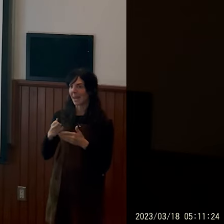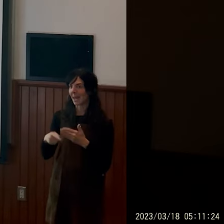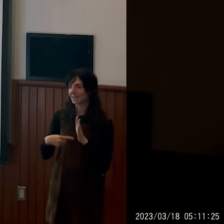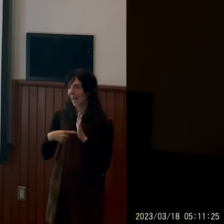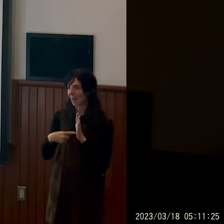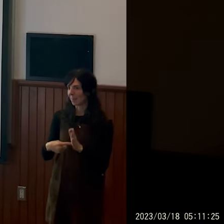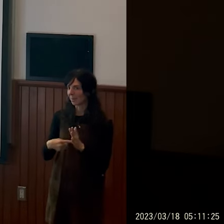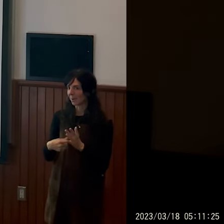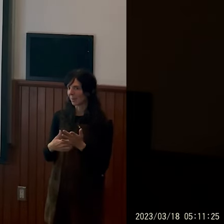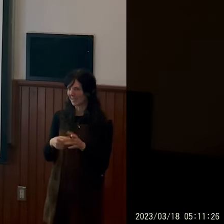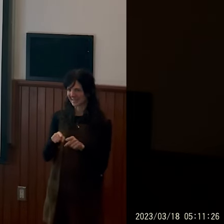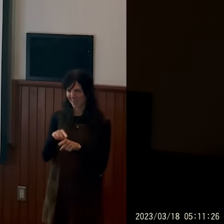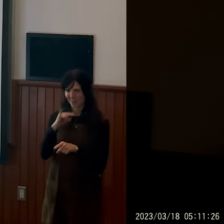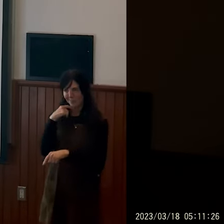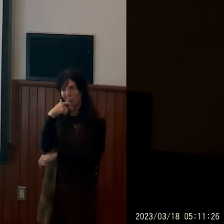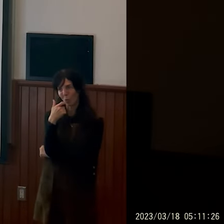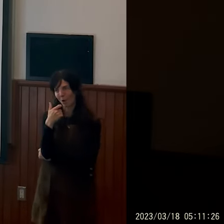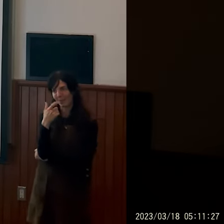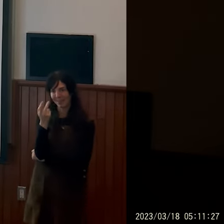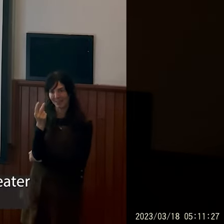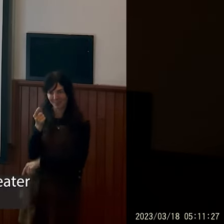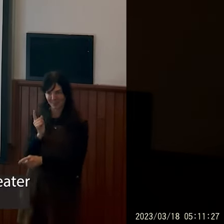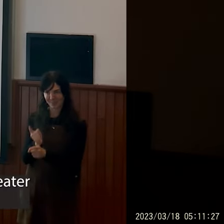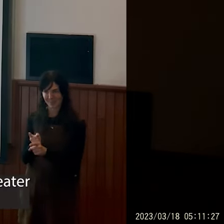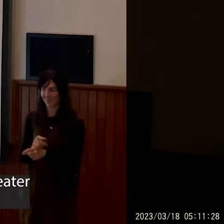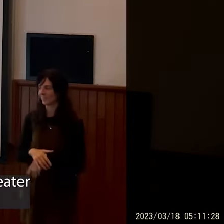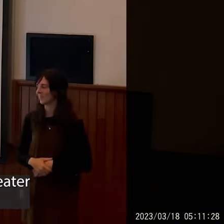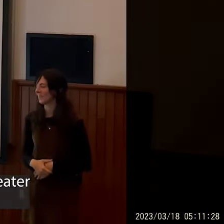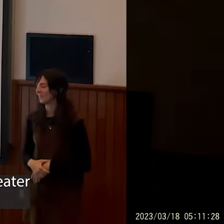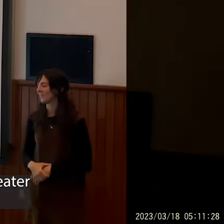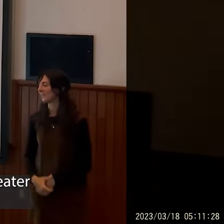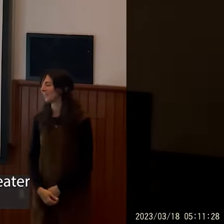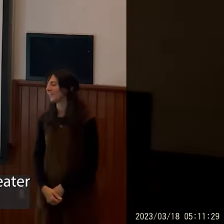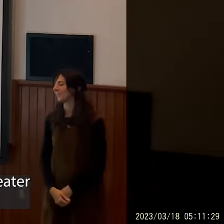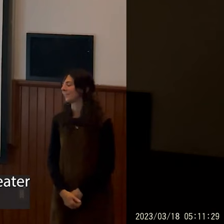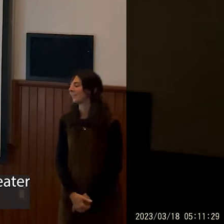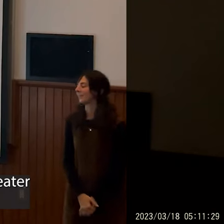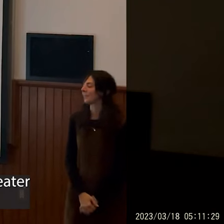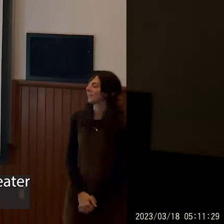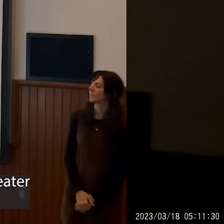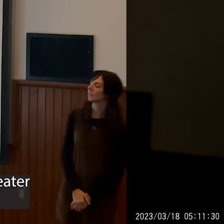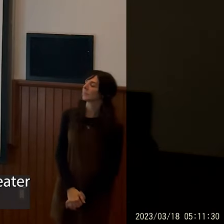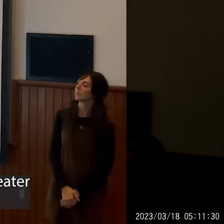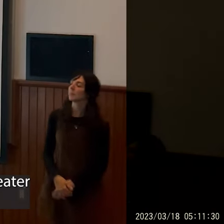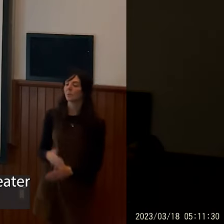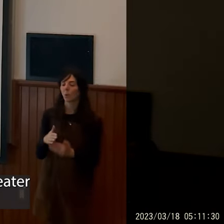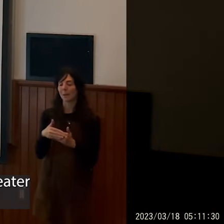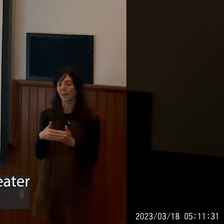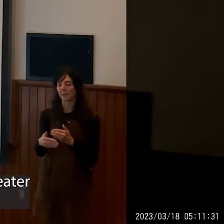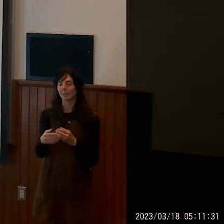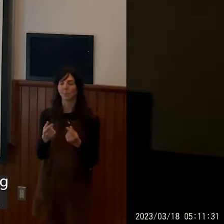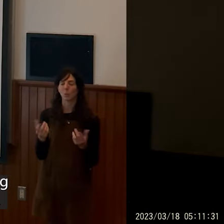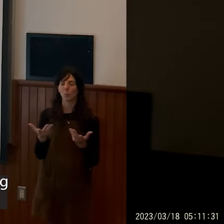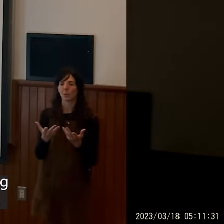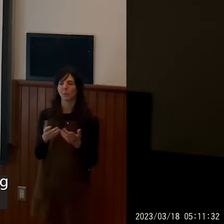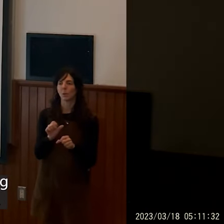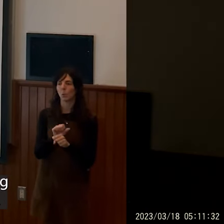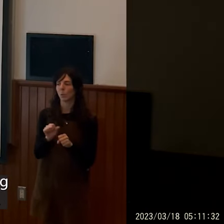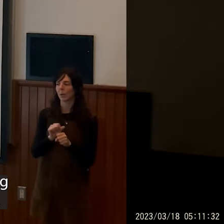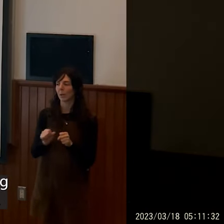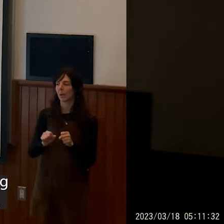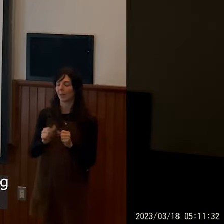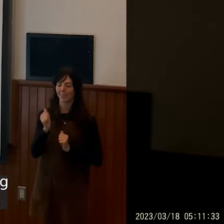like commercial? Exactly. So I am actually working on a theater piece, Haga